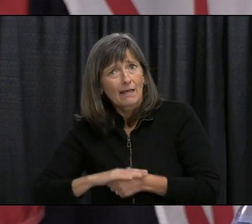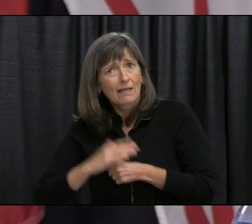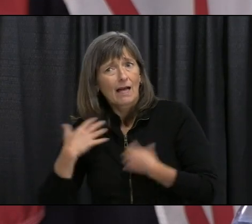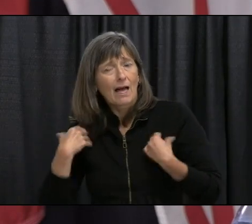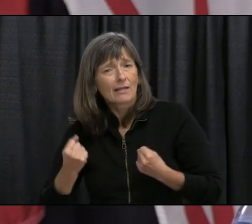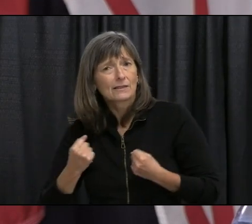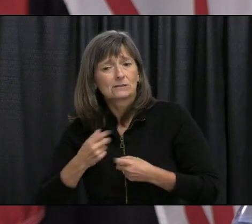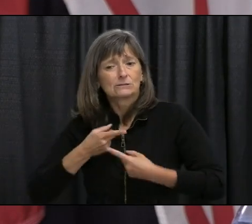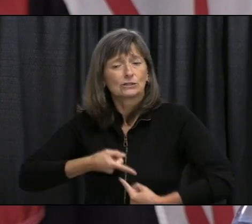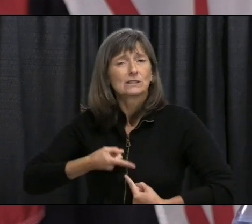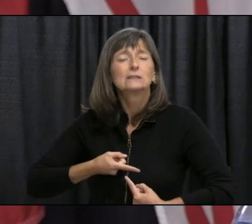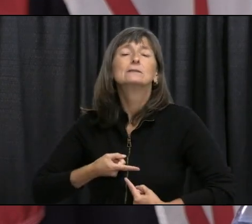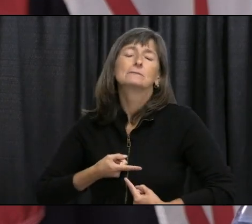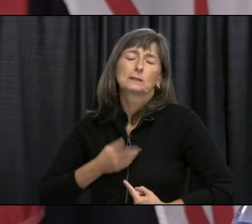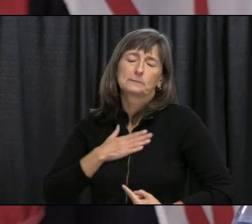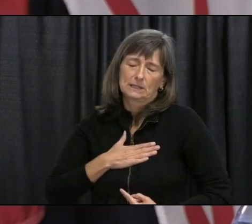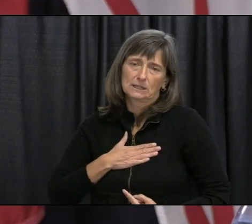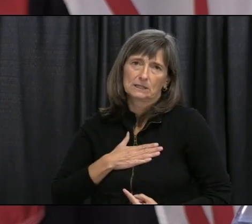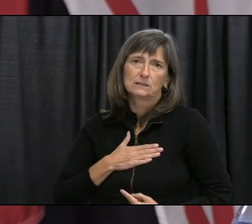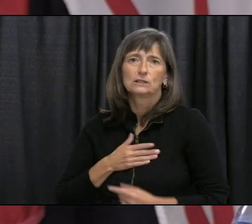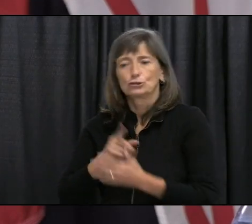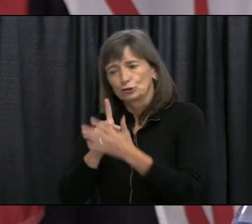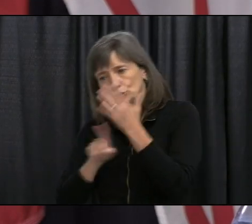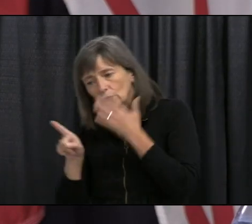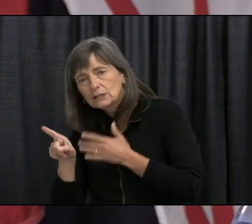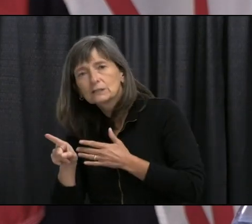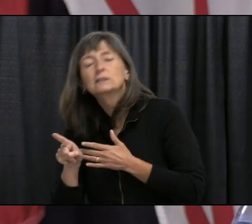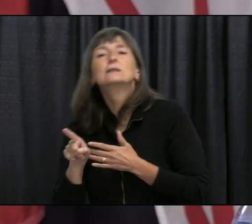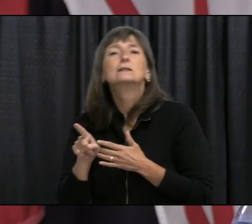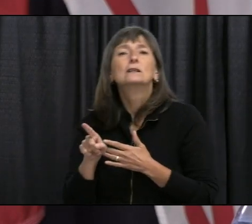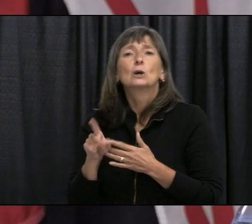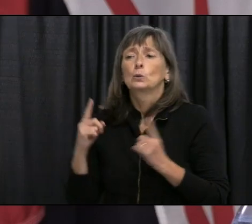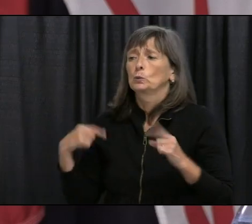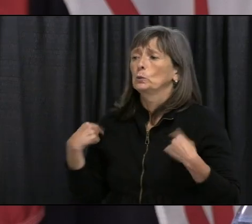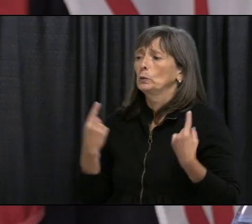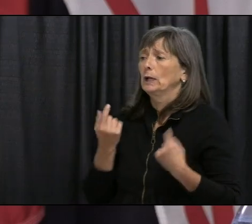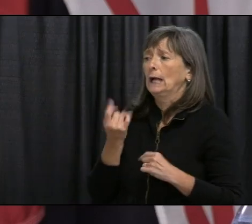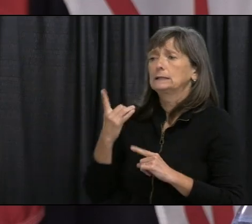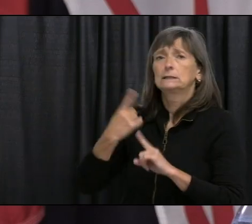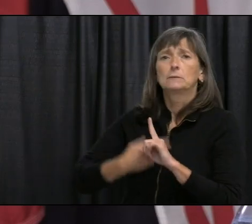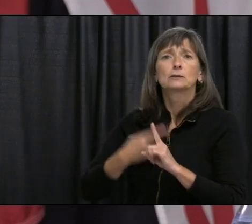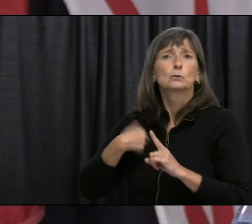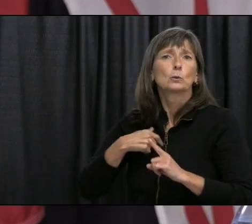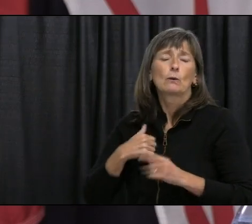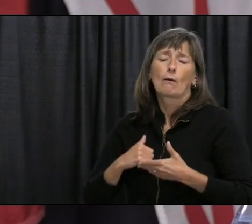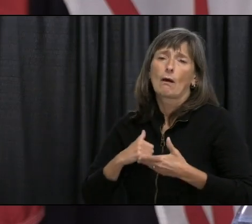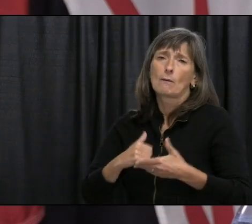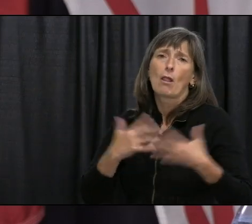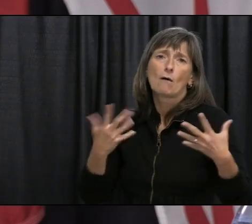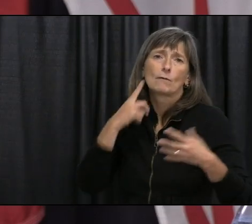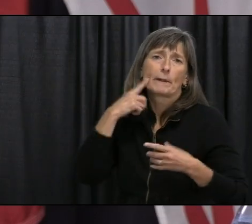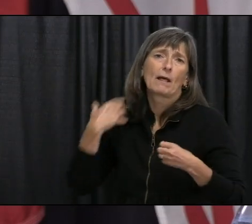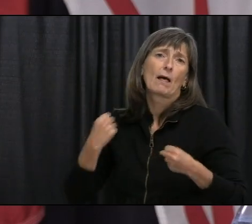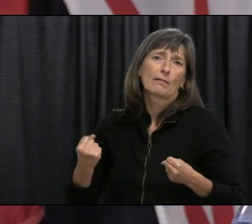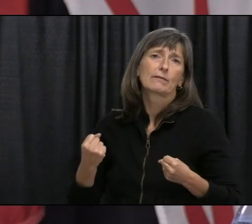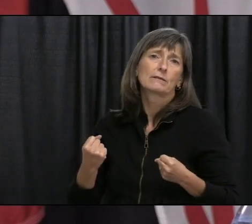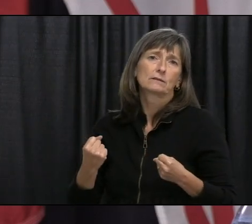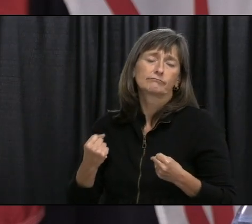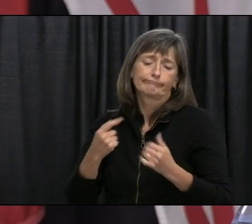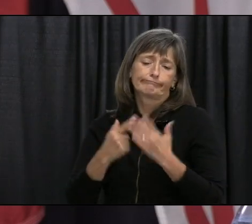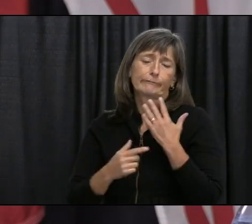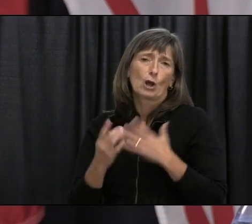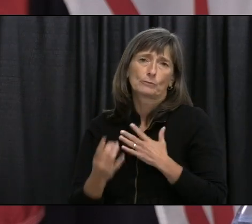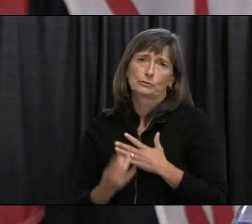made significant strides towards recovery in the last 18 months on access. Those services are there for